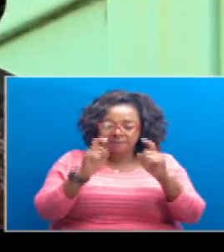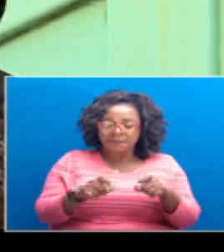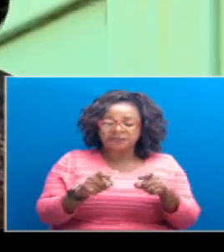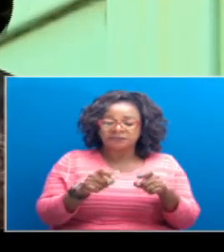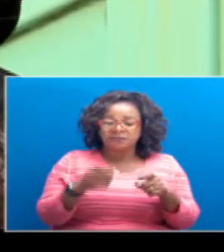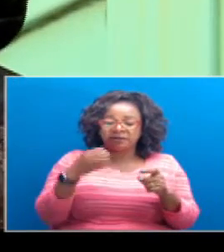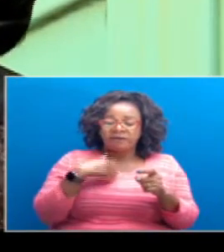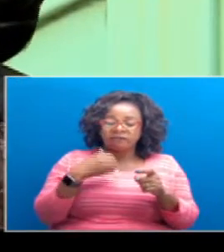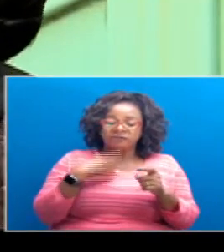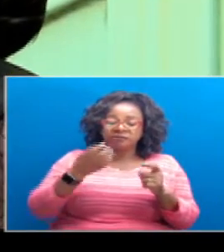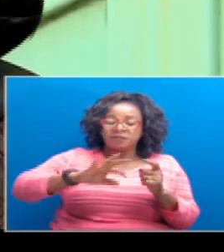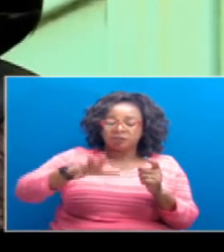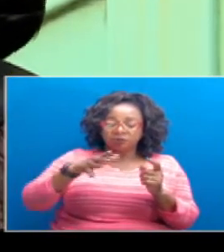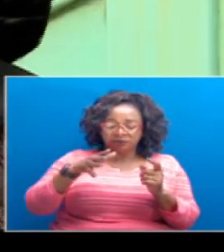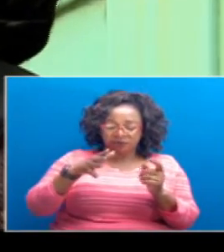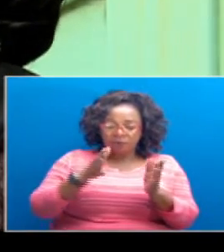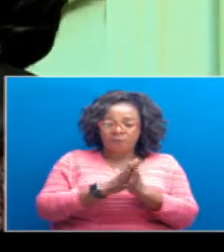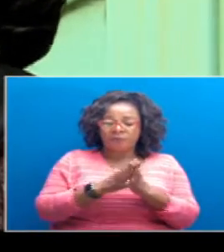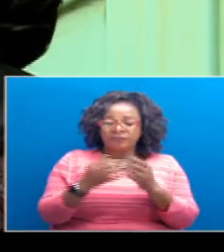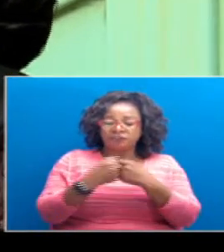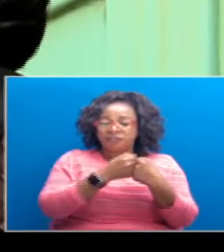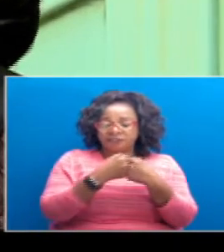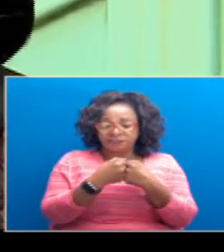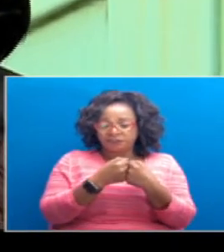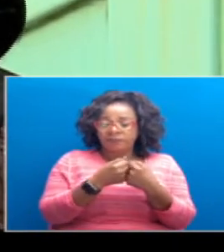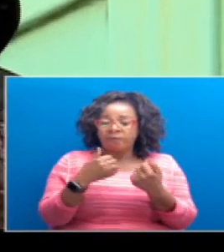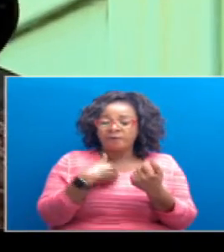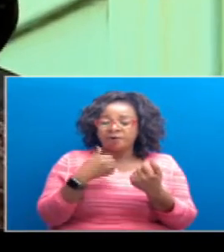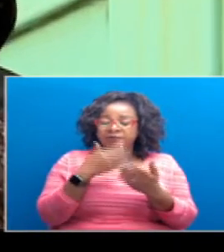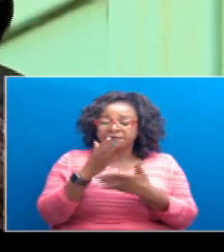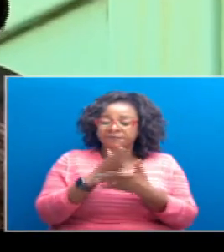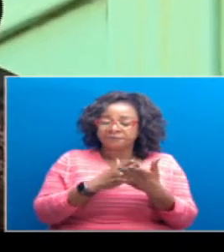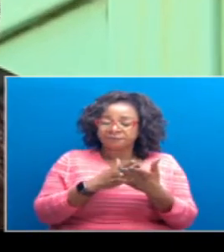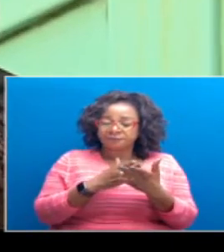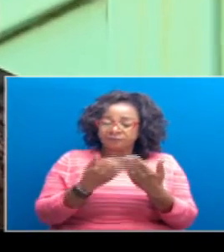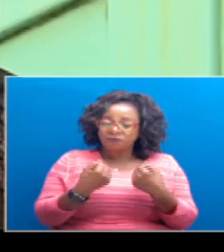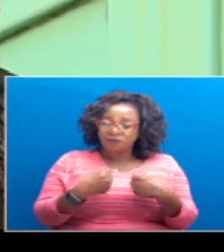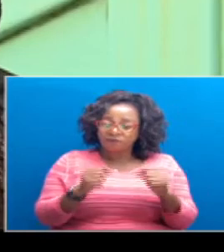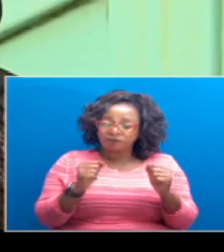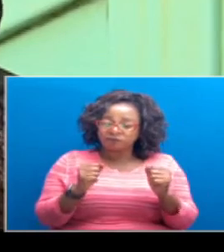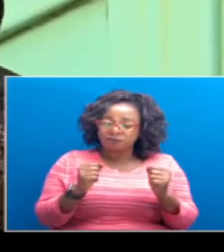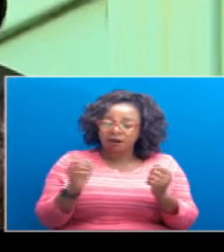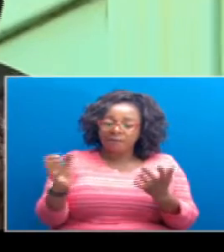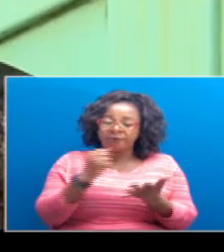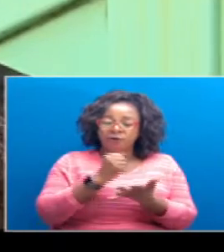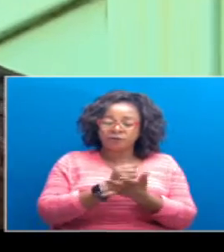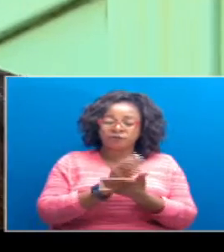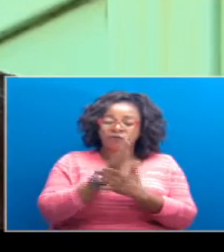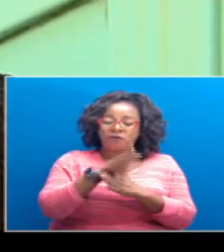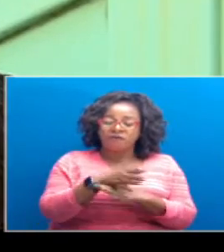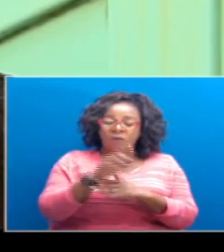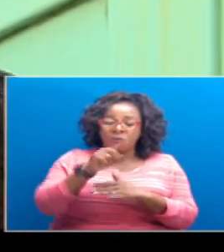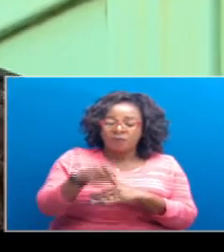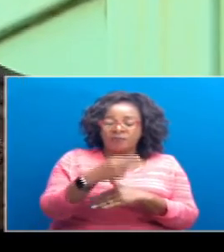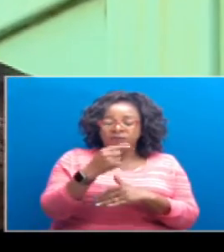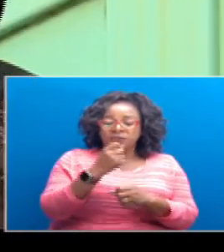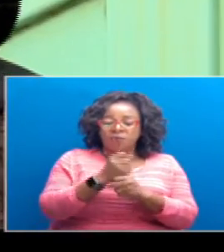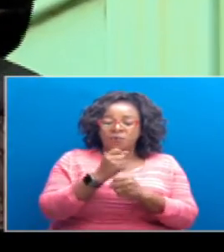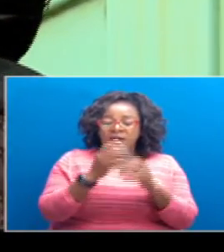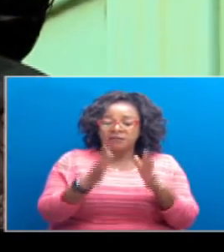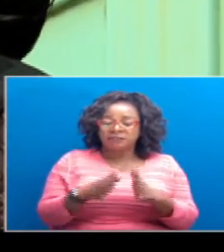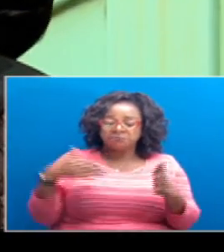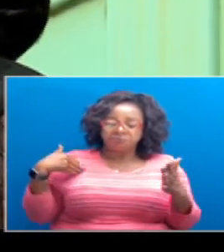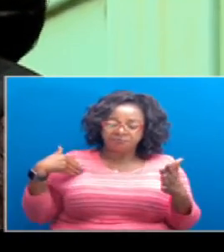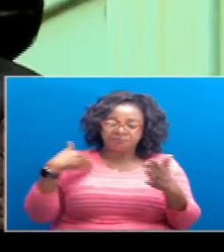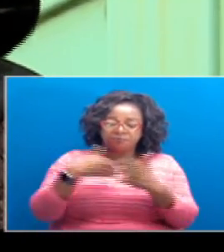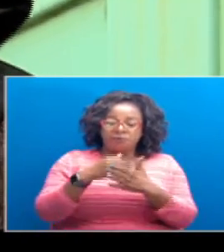is facing those challenges. They have put some effort. They have employed over 1,000 workers in the past 2